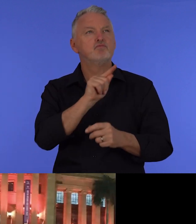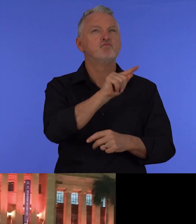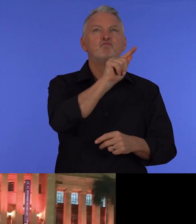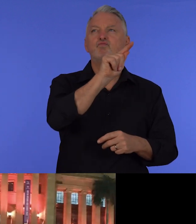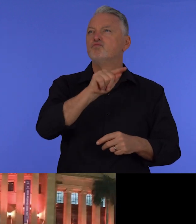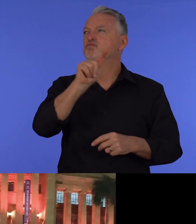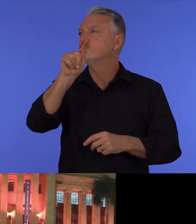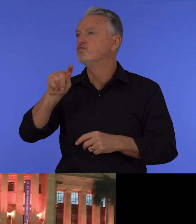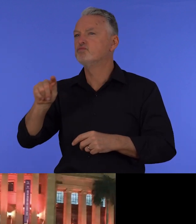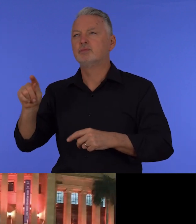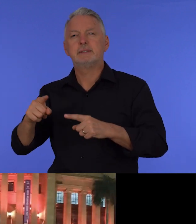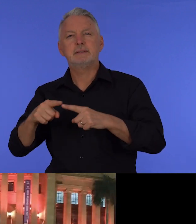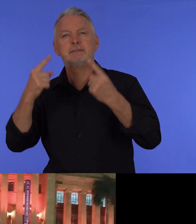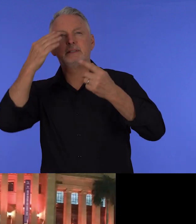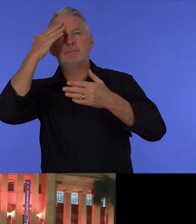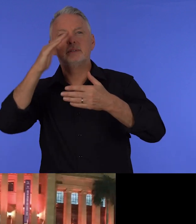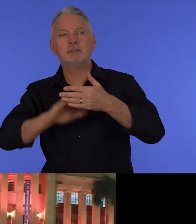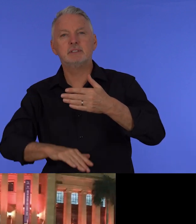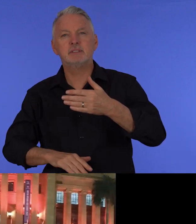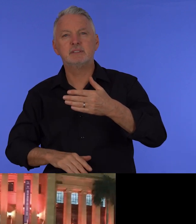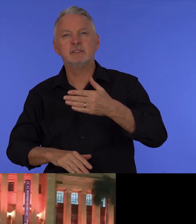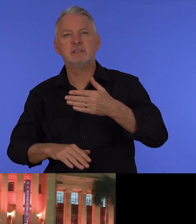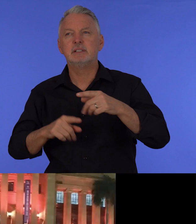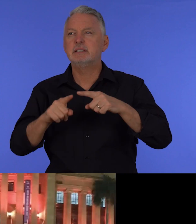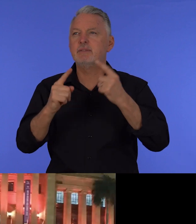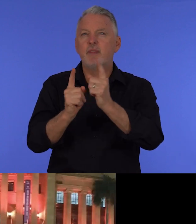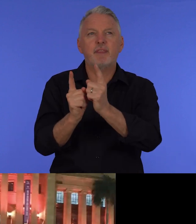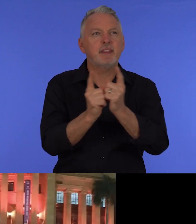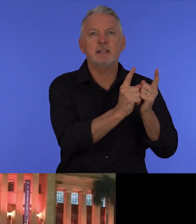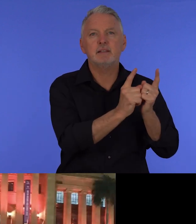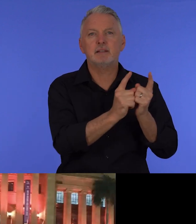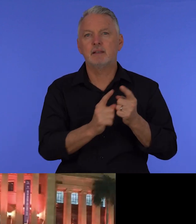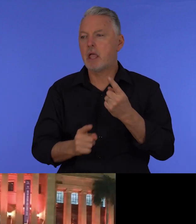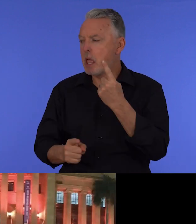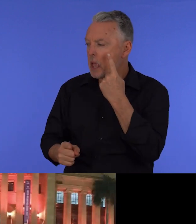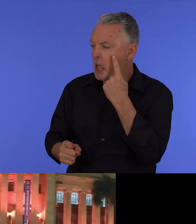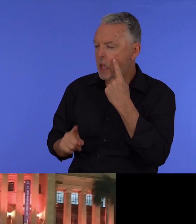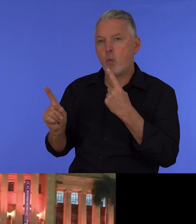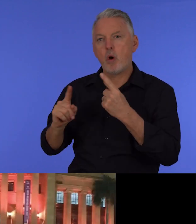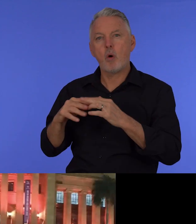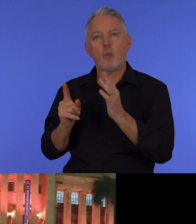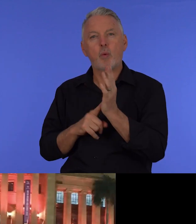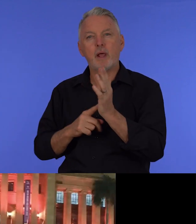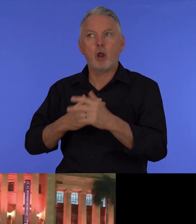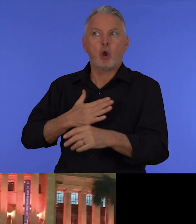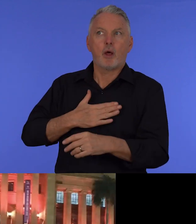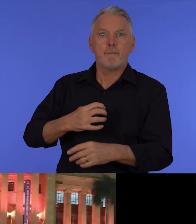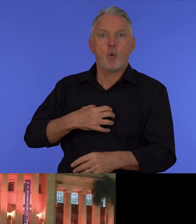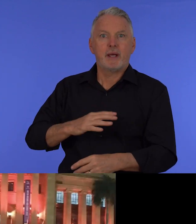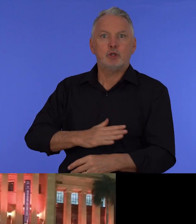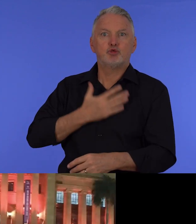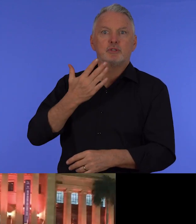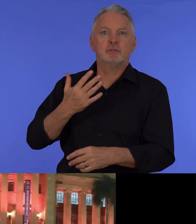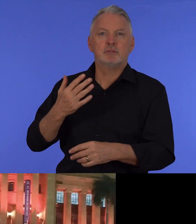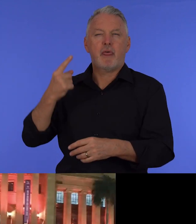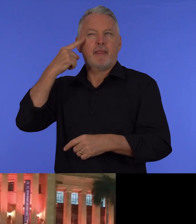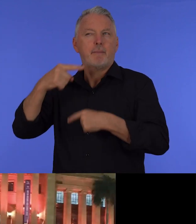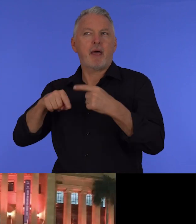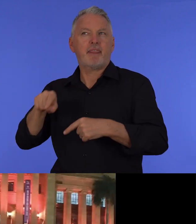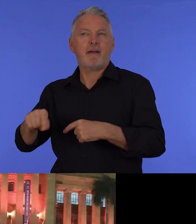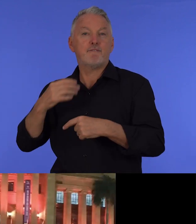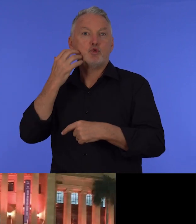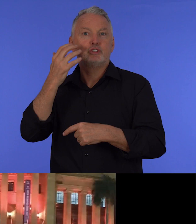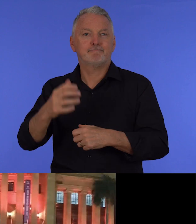what Will might like career-wise once he finishes school. So seeing what things he's really enjoying at Scouts has